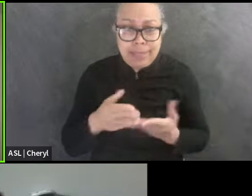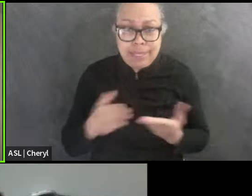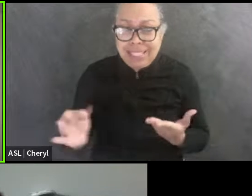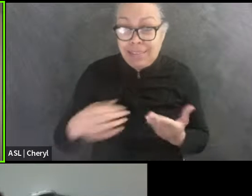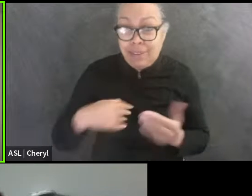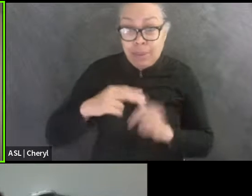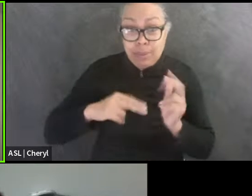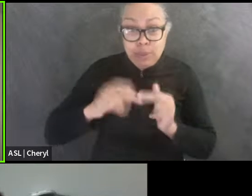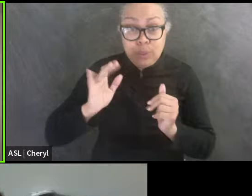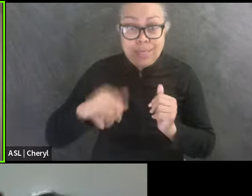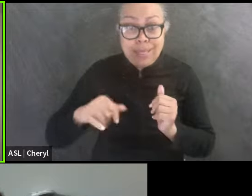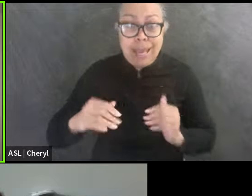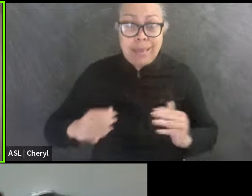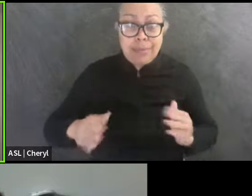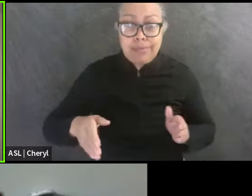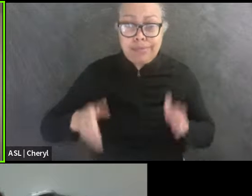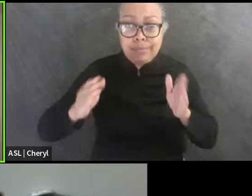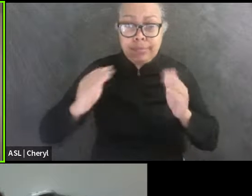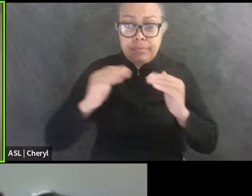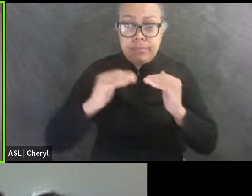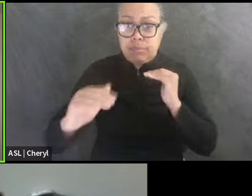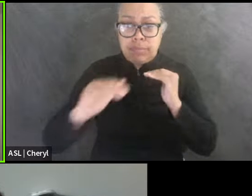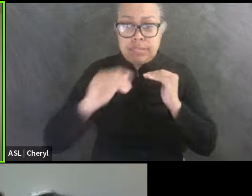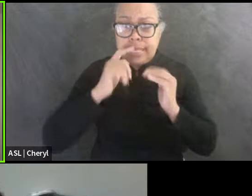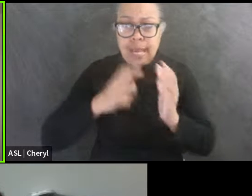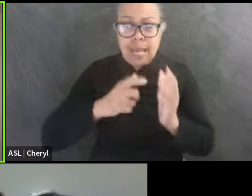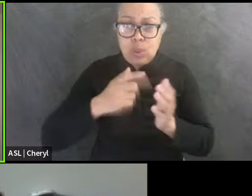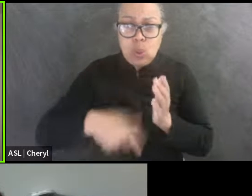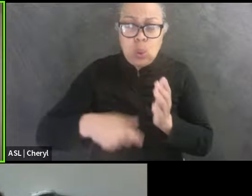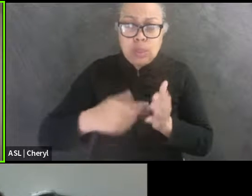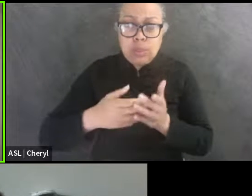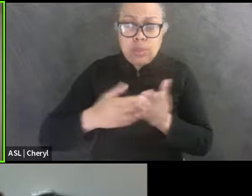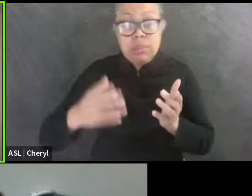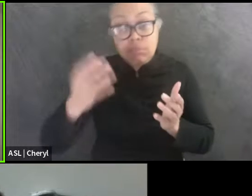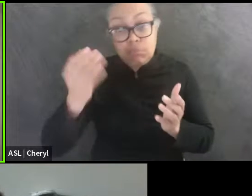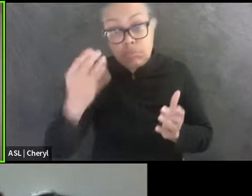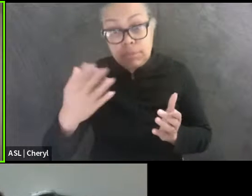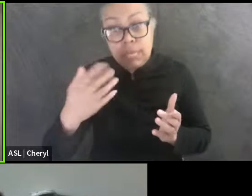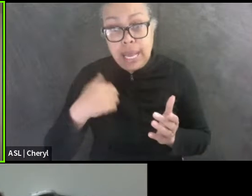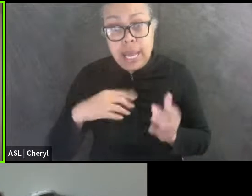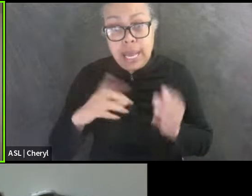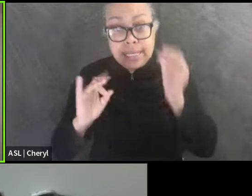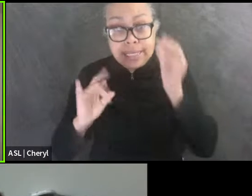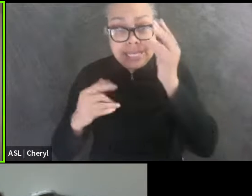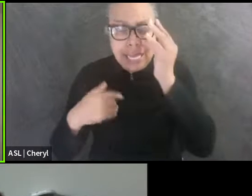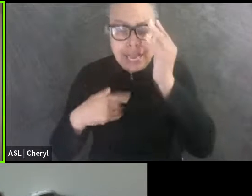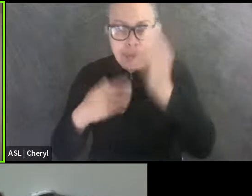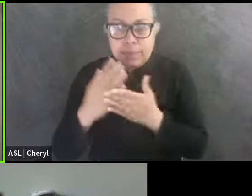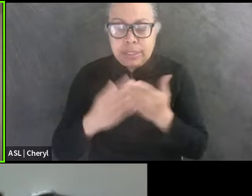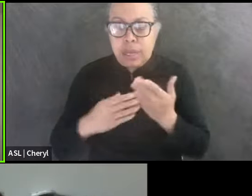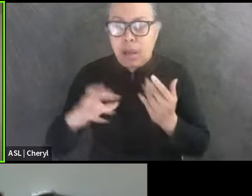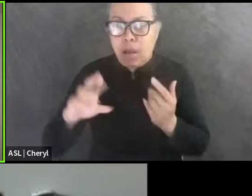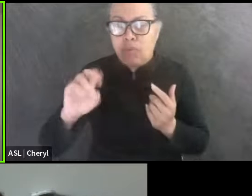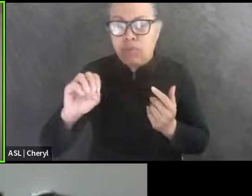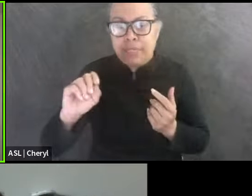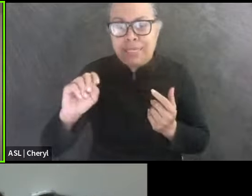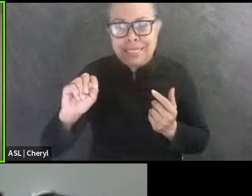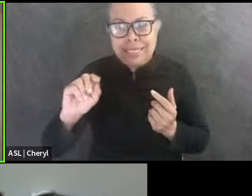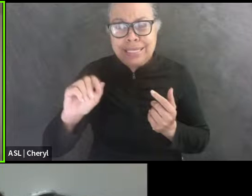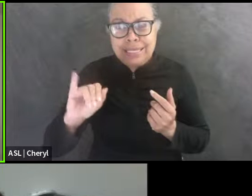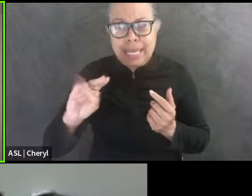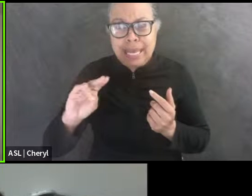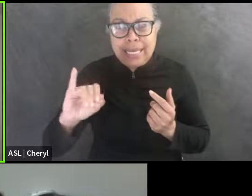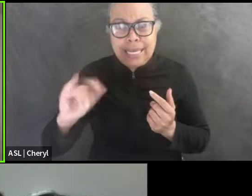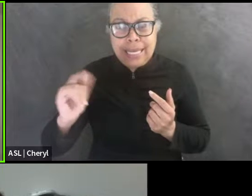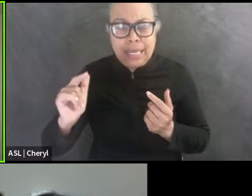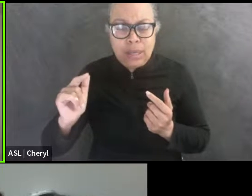story structure, it doesn't cost that much. But by the way, I had some retaining walls that when I'm doing a renovation